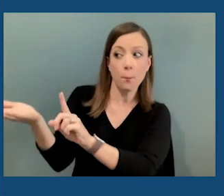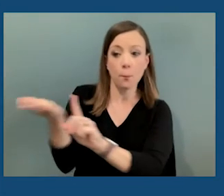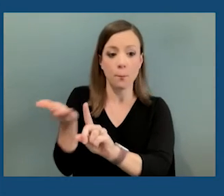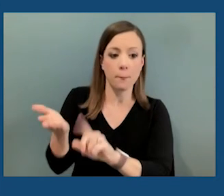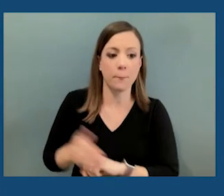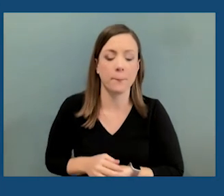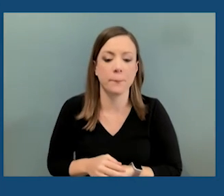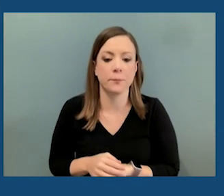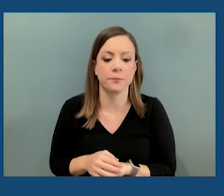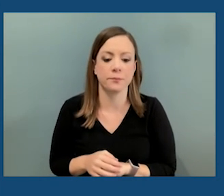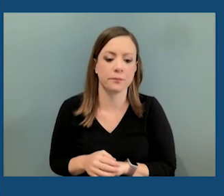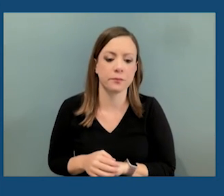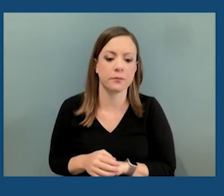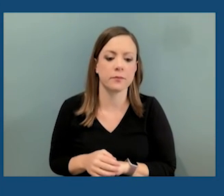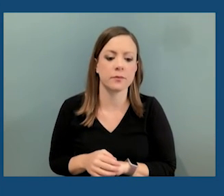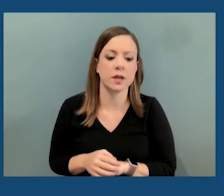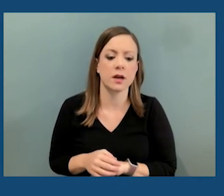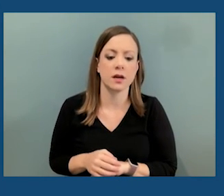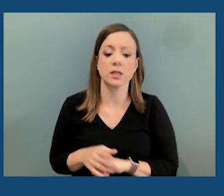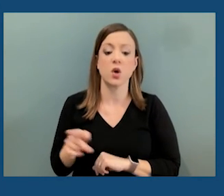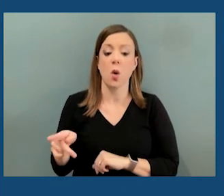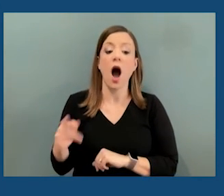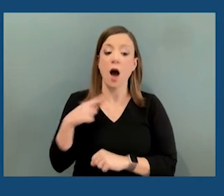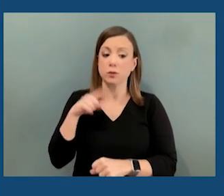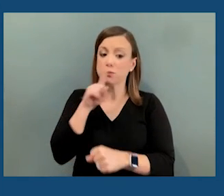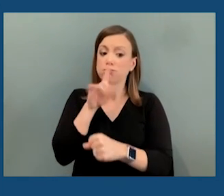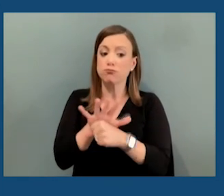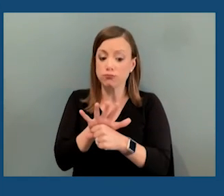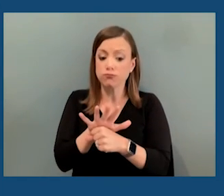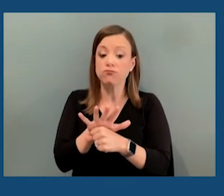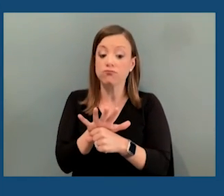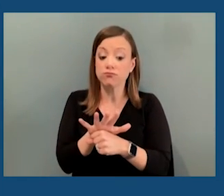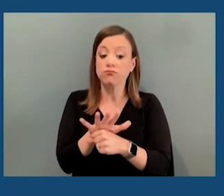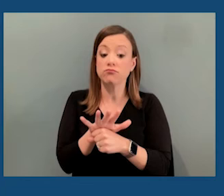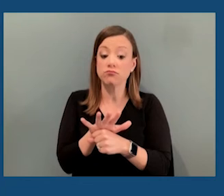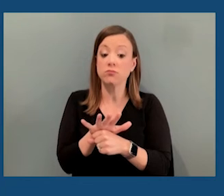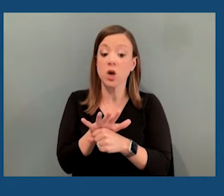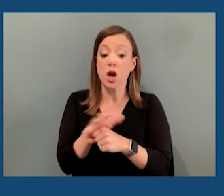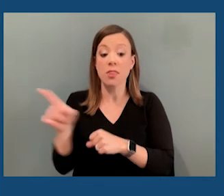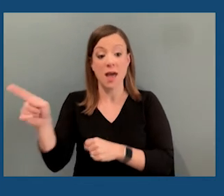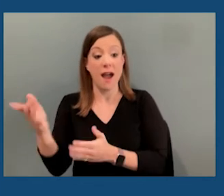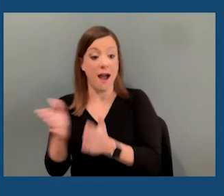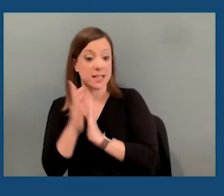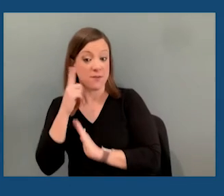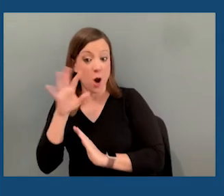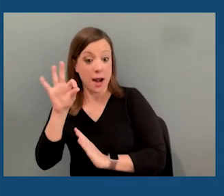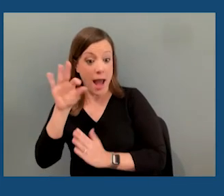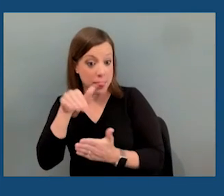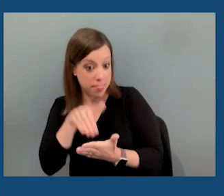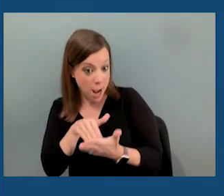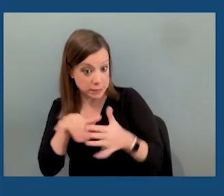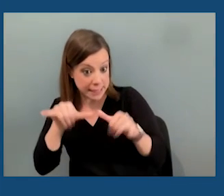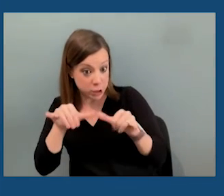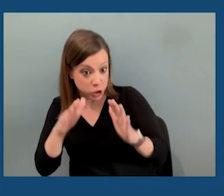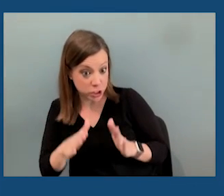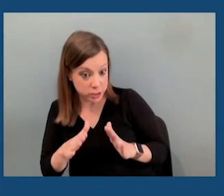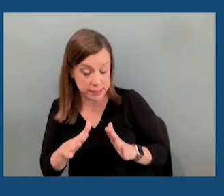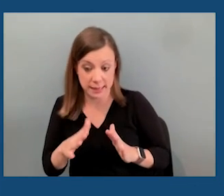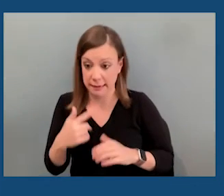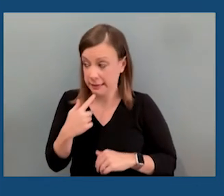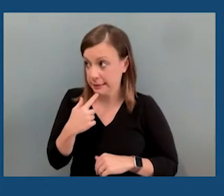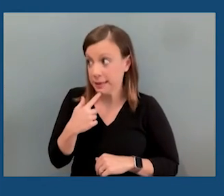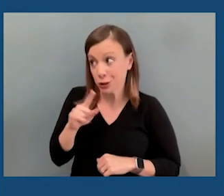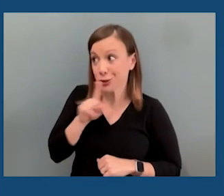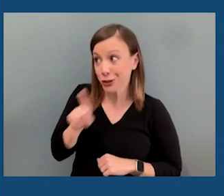deliver a lot. They asked for 9,000 engineers. I said, sure, help me find the engineers. I know they're out